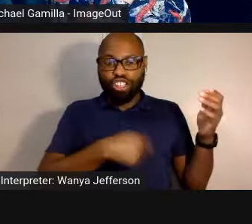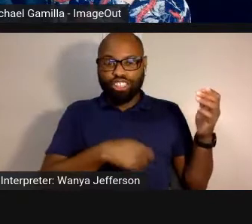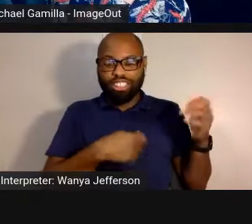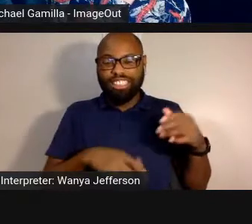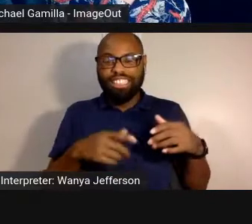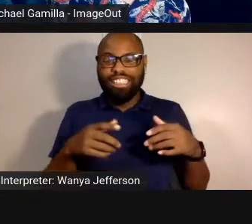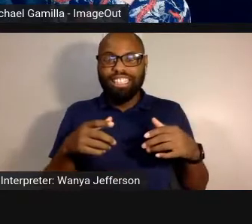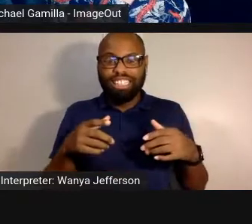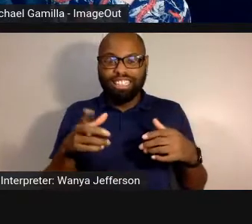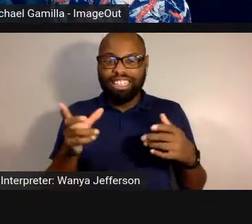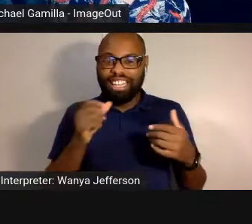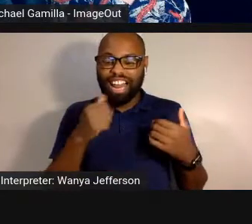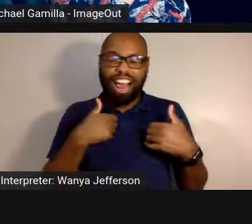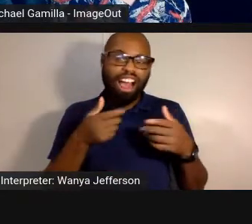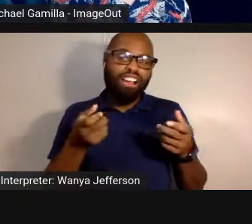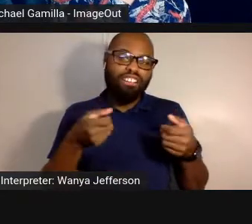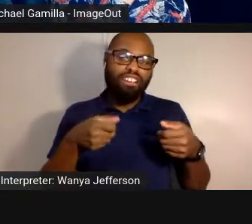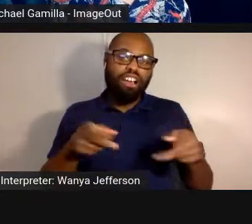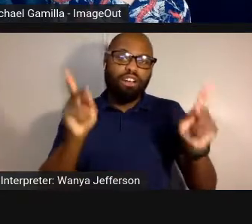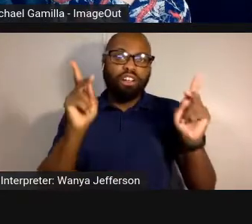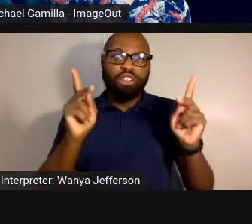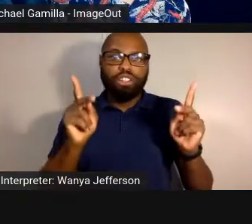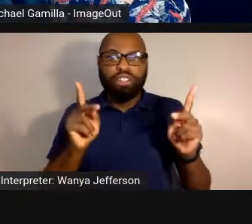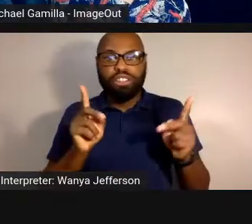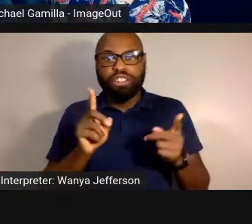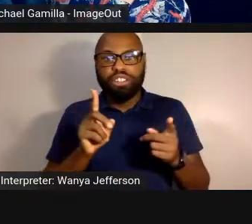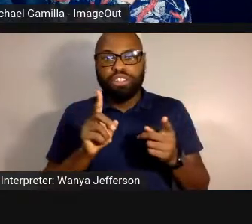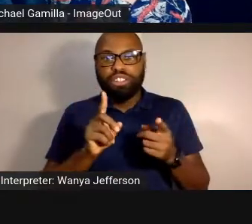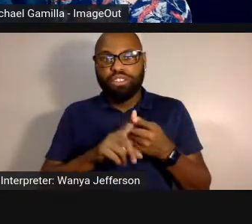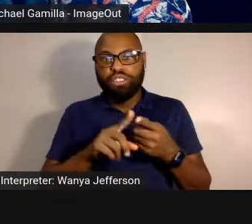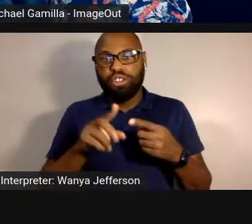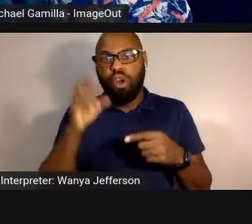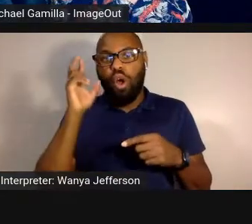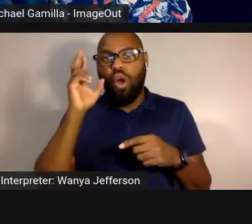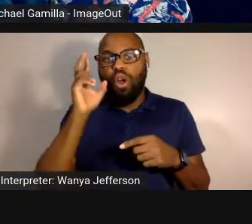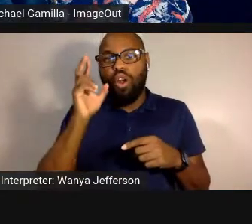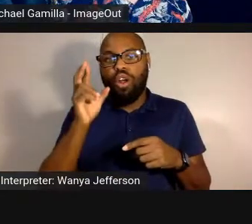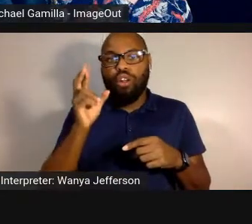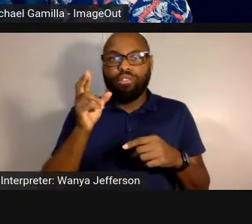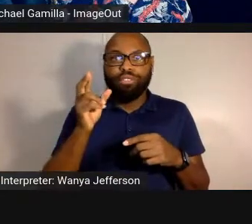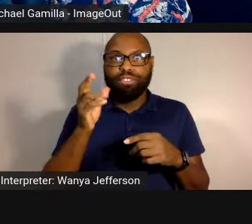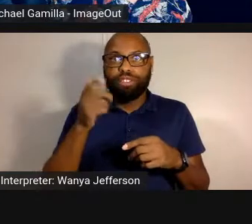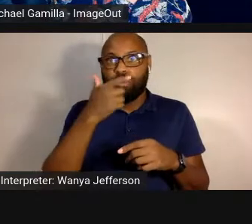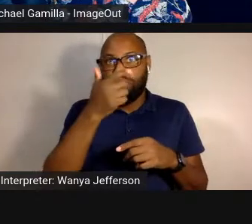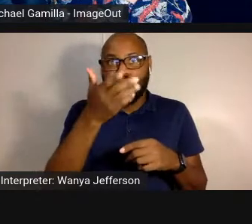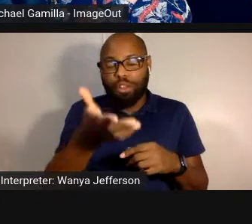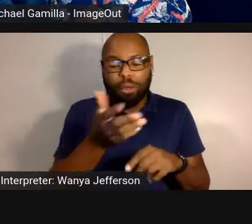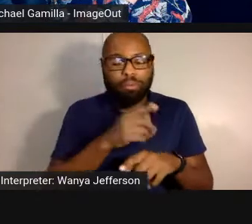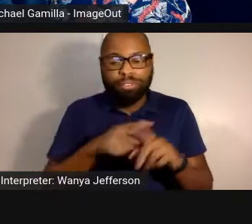the opportunity to have it, hopefully, in open television too, in Argentina. But a lot of my